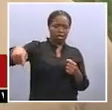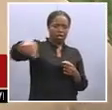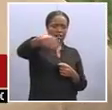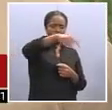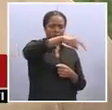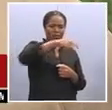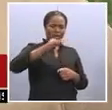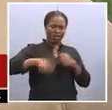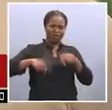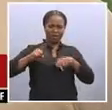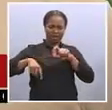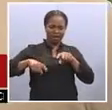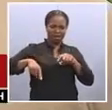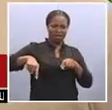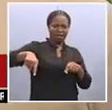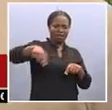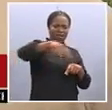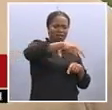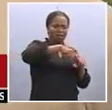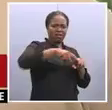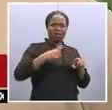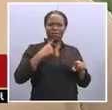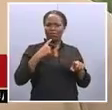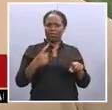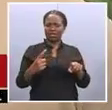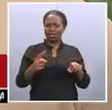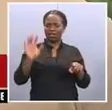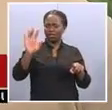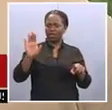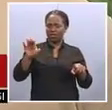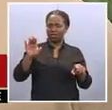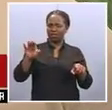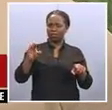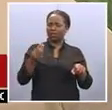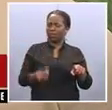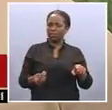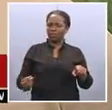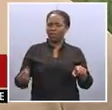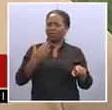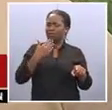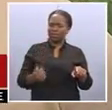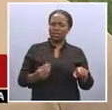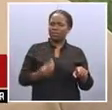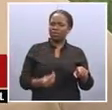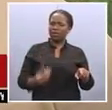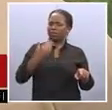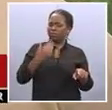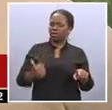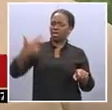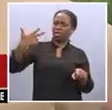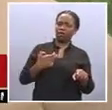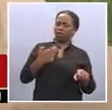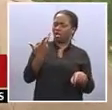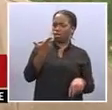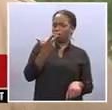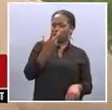As he was running, he said, "Rods, the kids, Rods, please, the kids, I'm shot,"